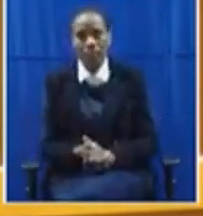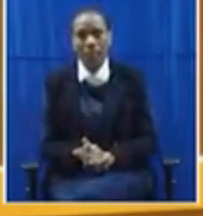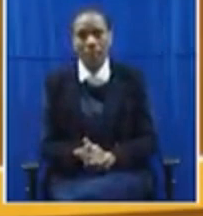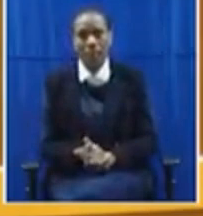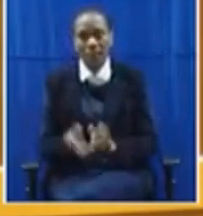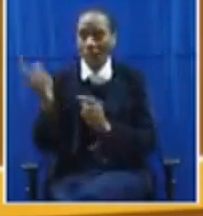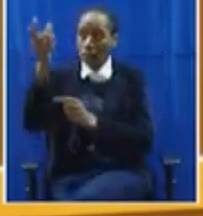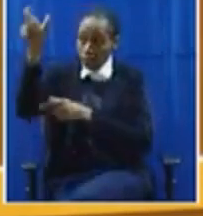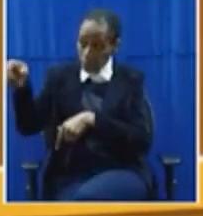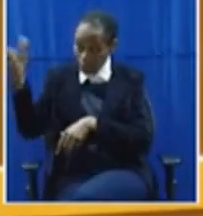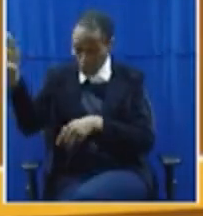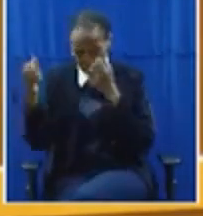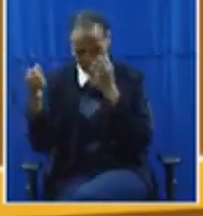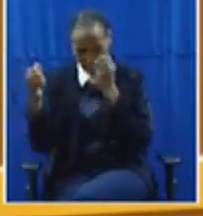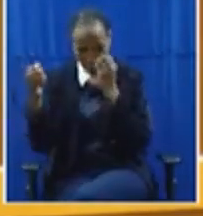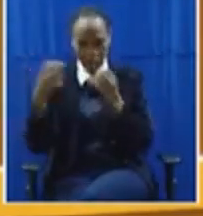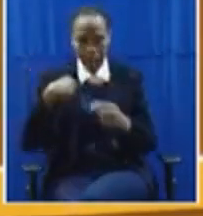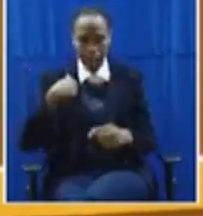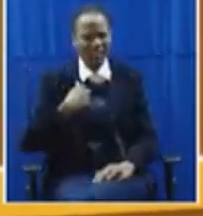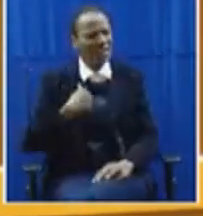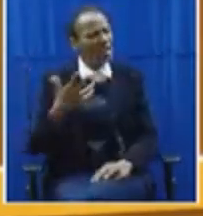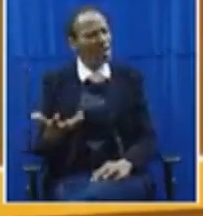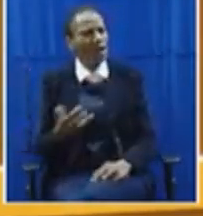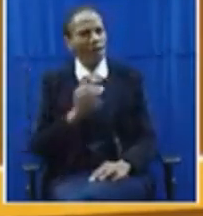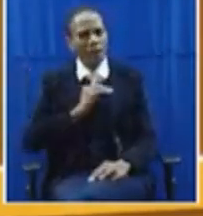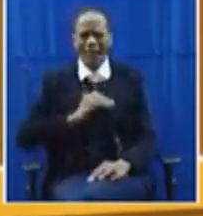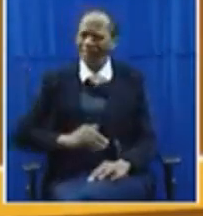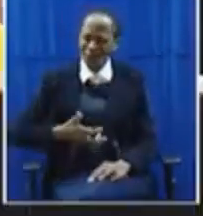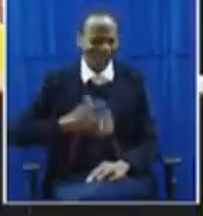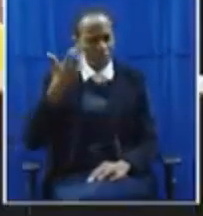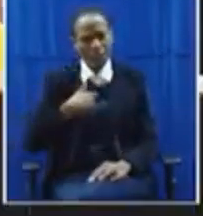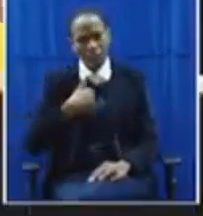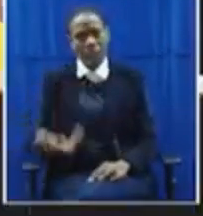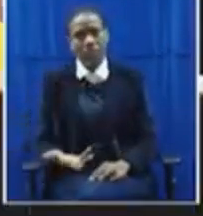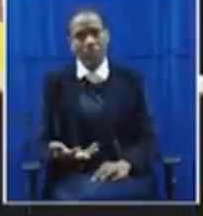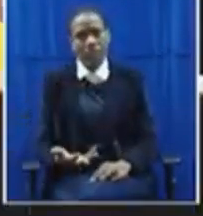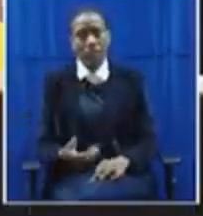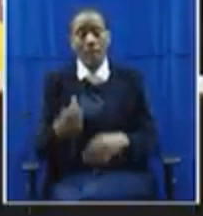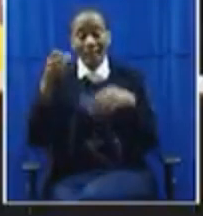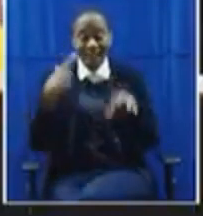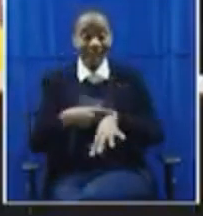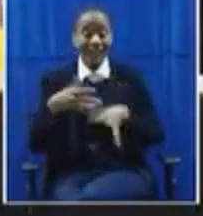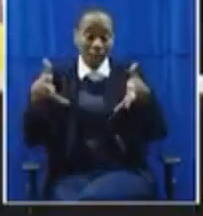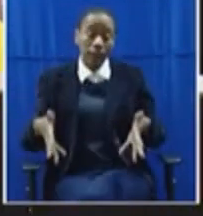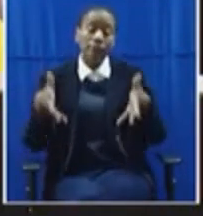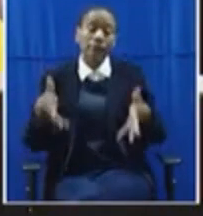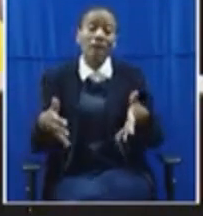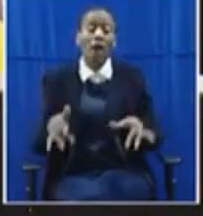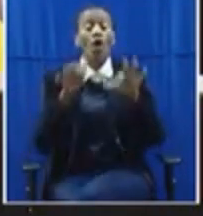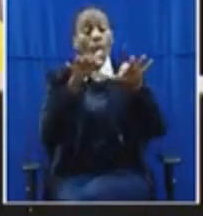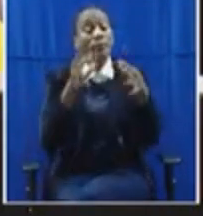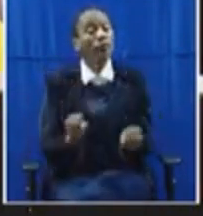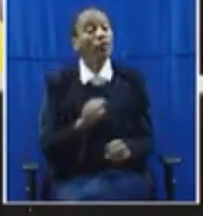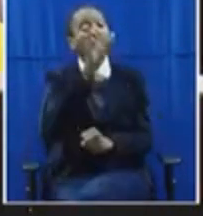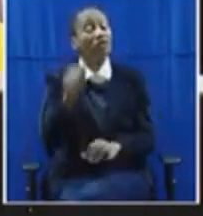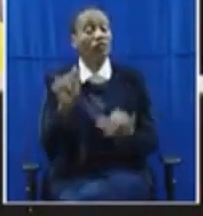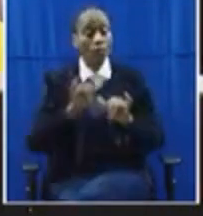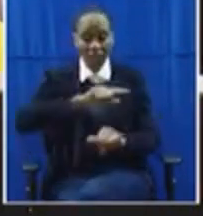Honorable Speaker, I am appalled. I am appalled that in this moment, when our people are waiting for